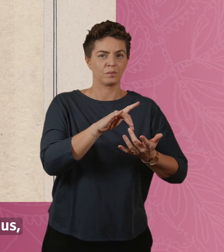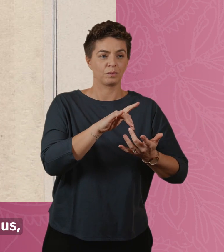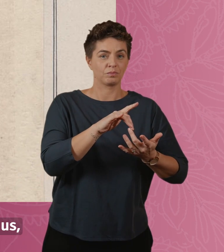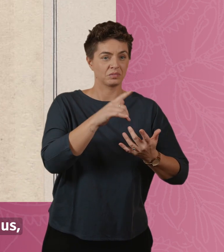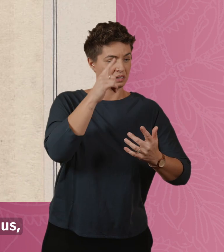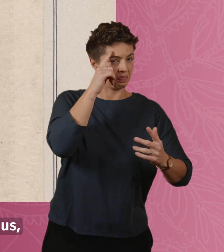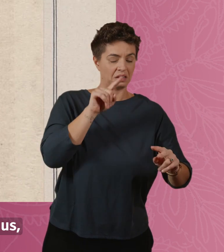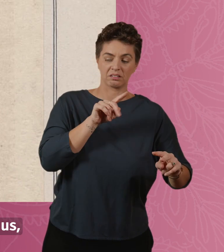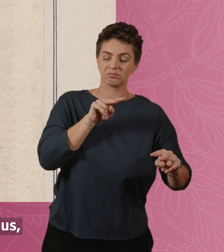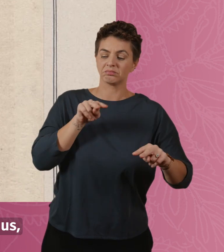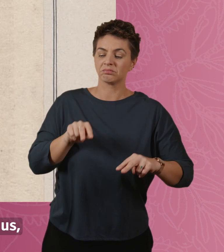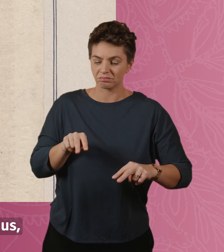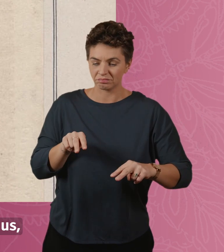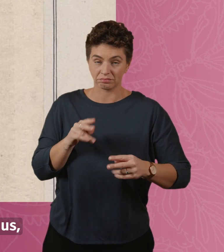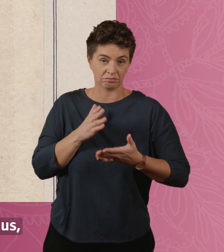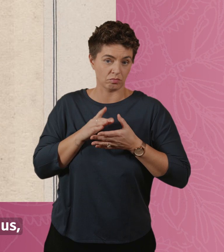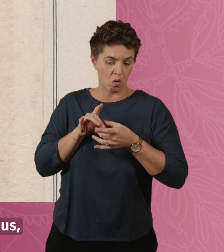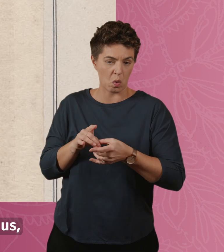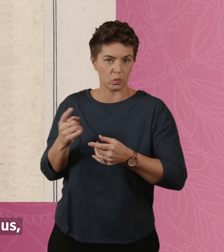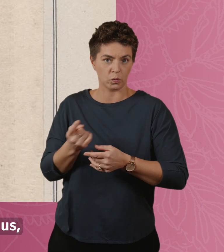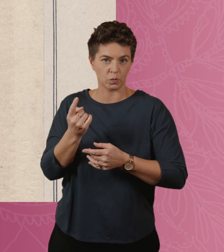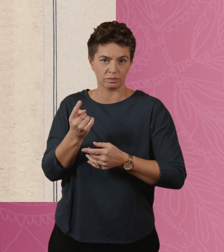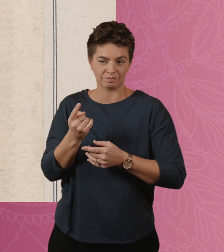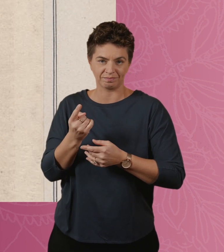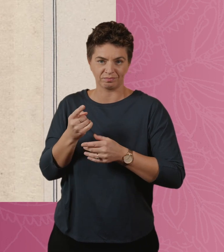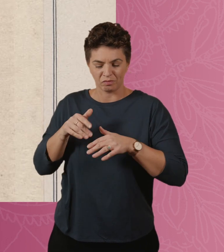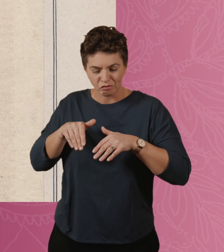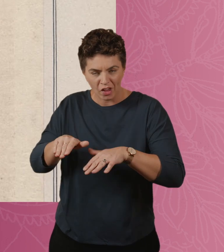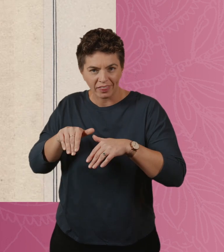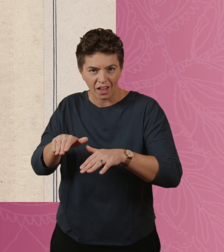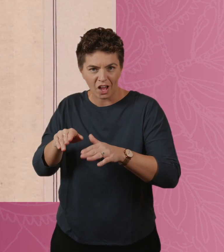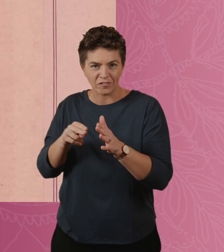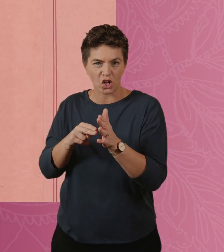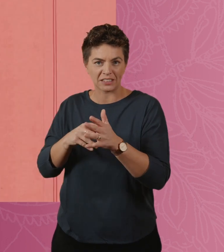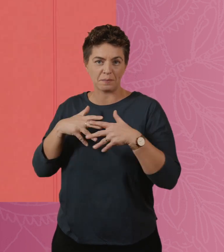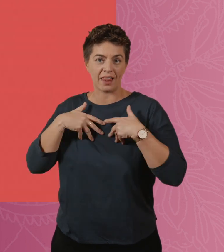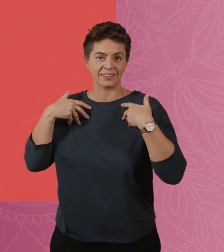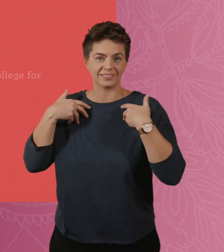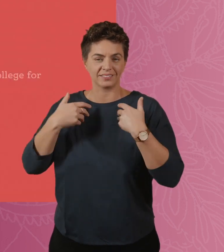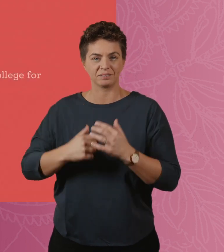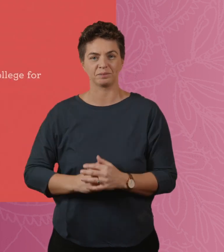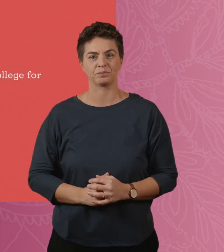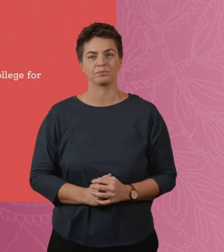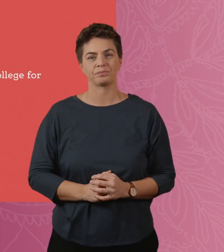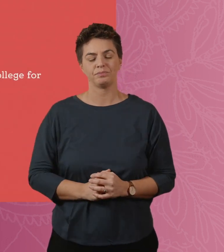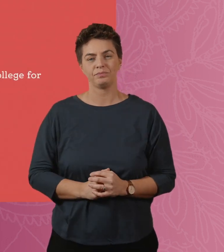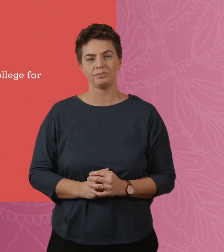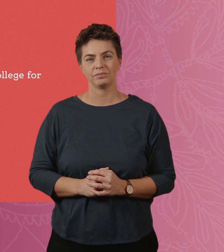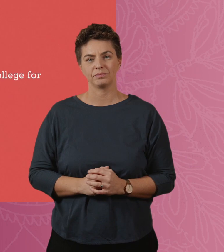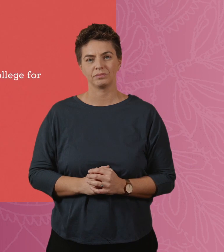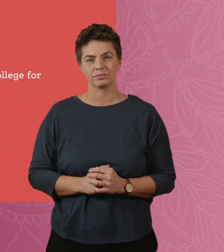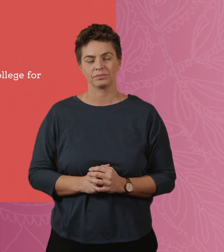and think you in no ways indebted to us, the runners of Nottingham lace.